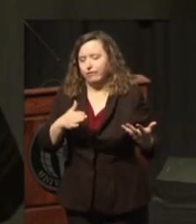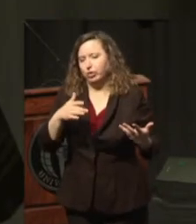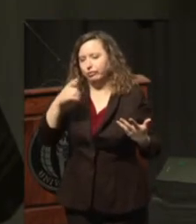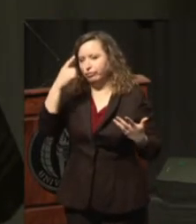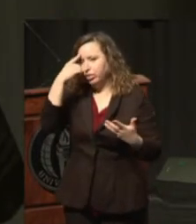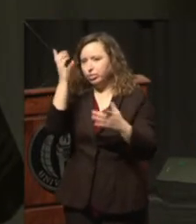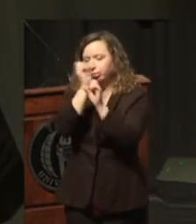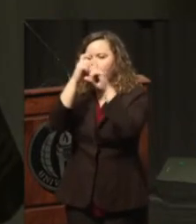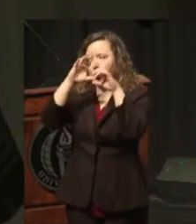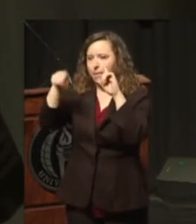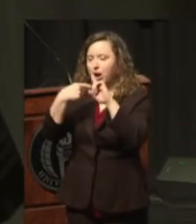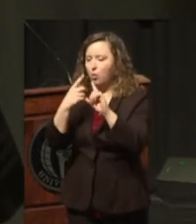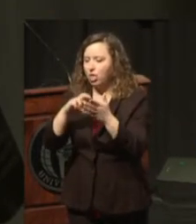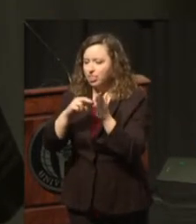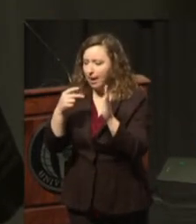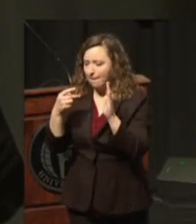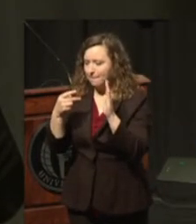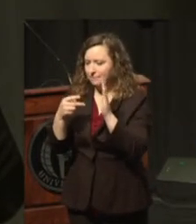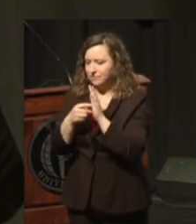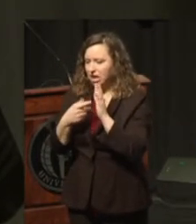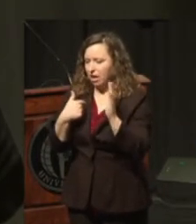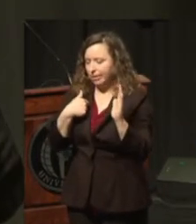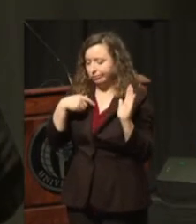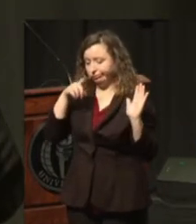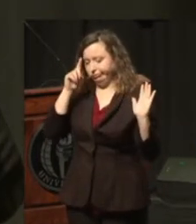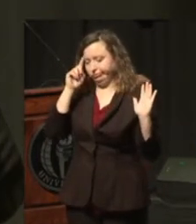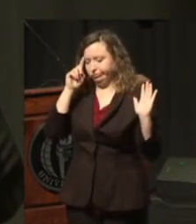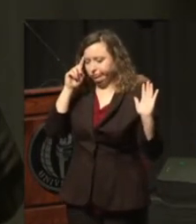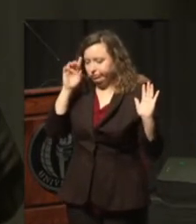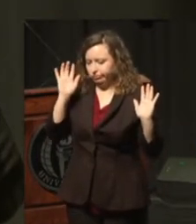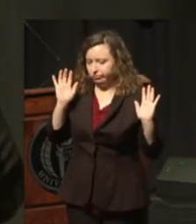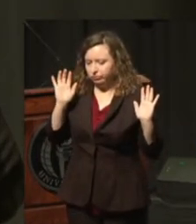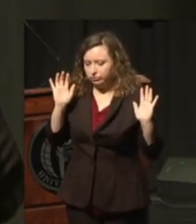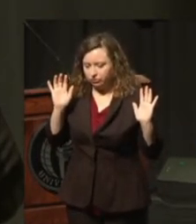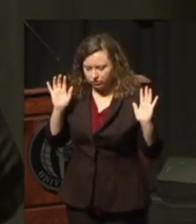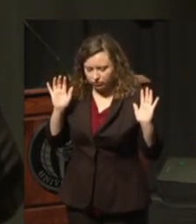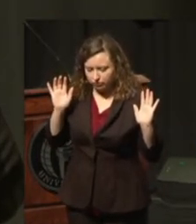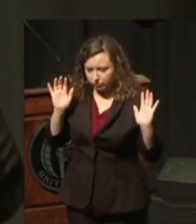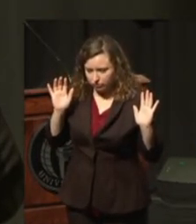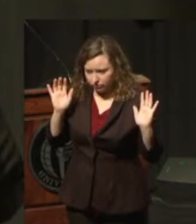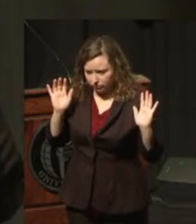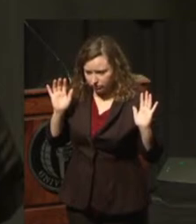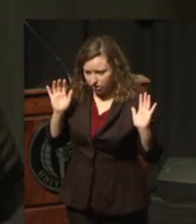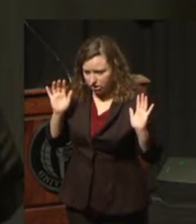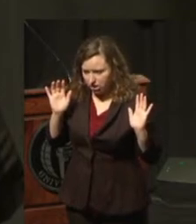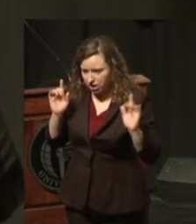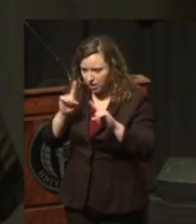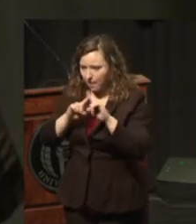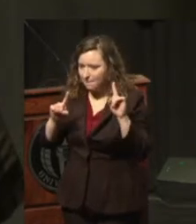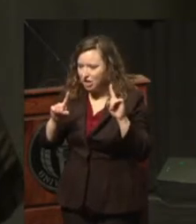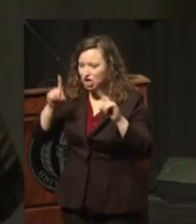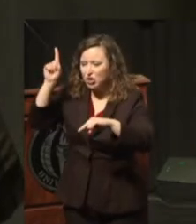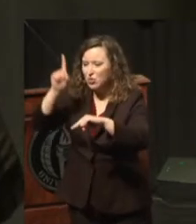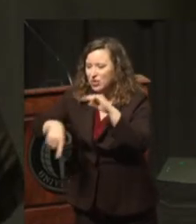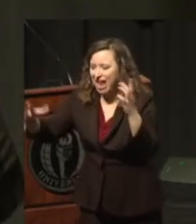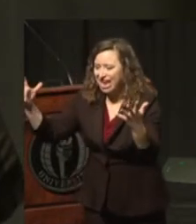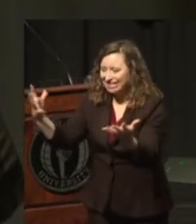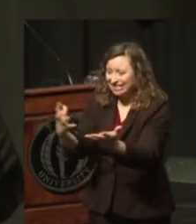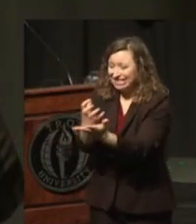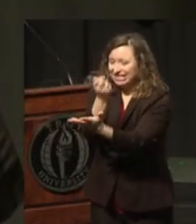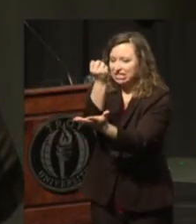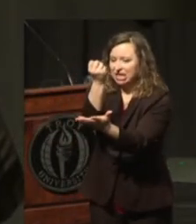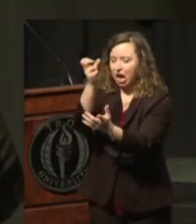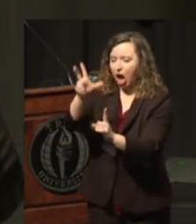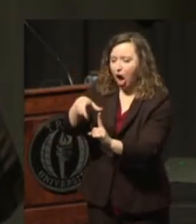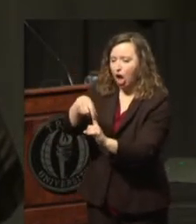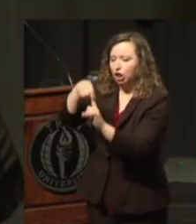that phrase, seize the day. But here's what David did, right? You can't seize the day unless